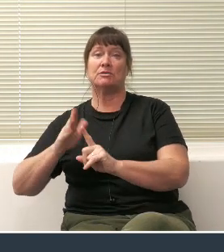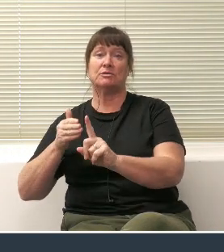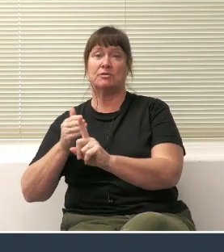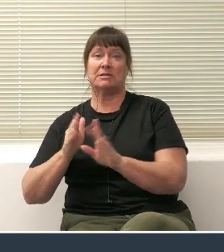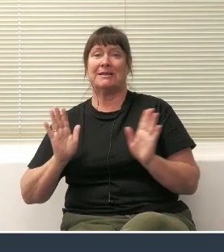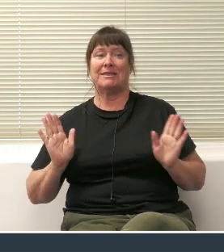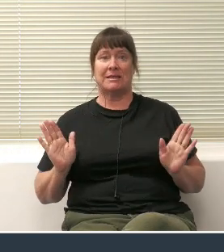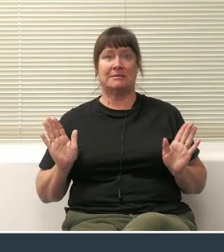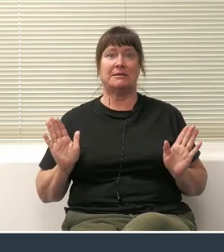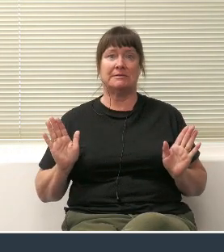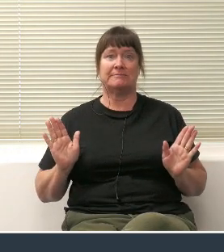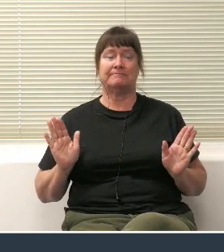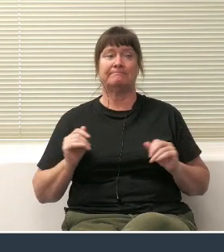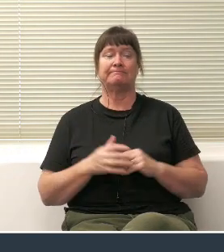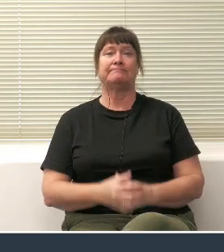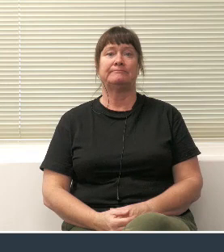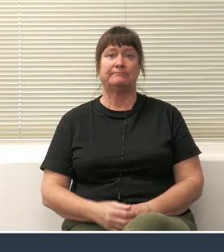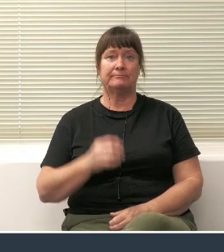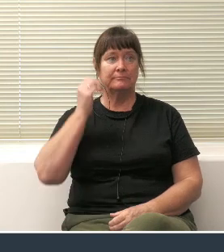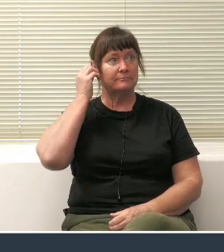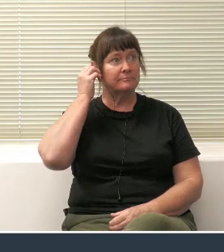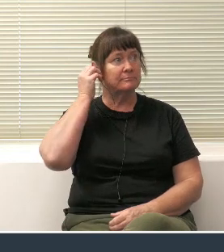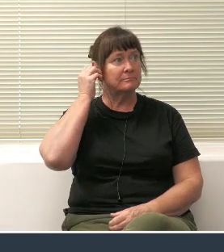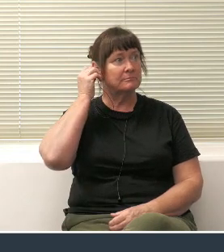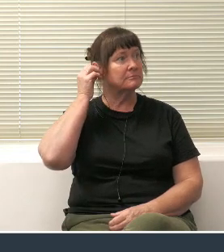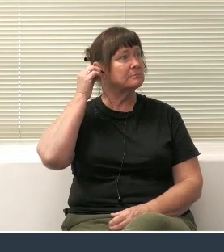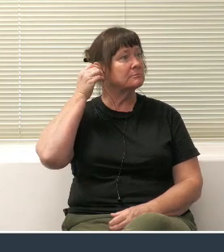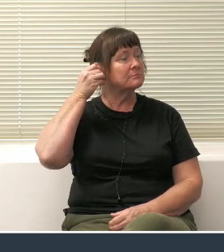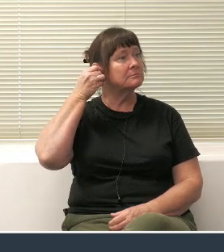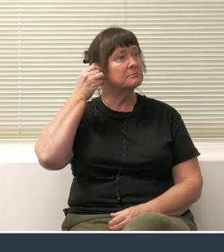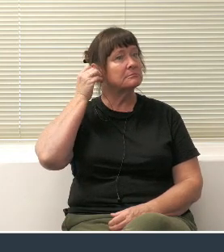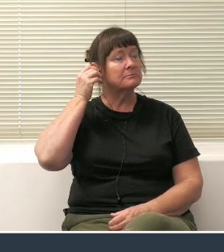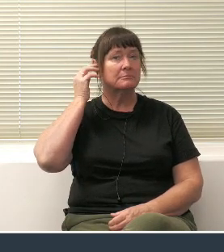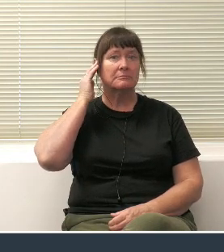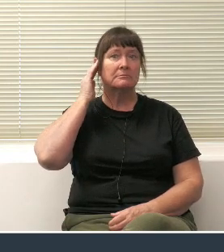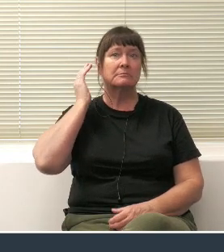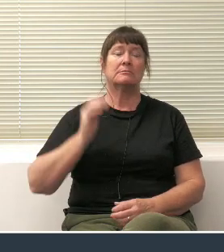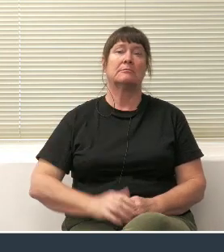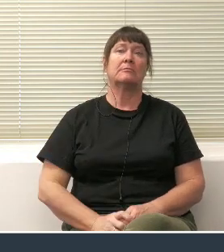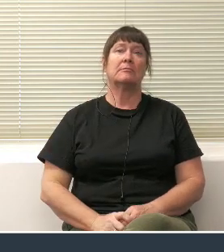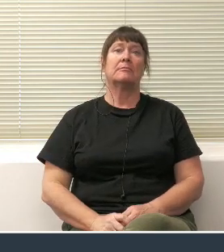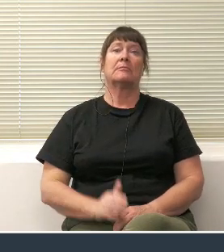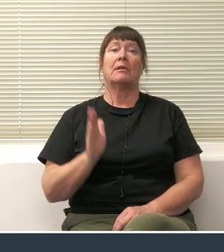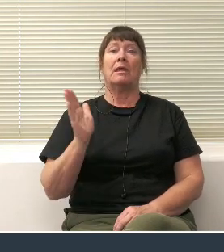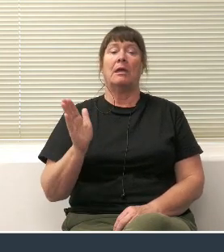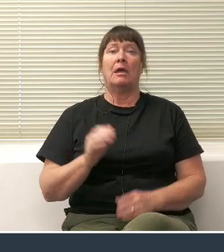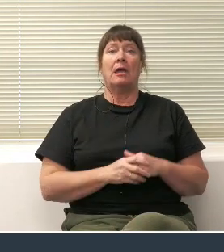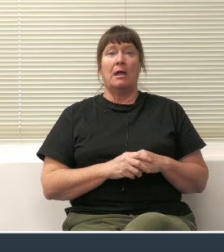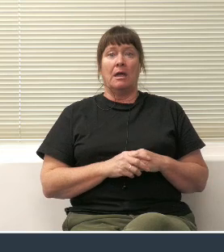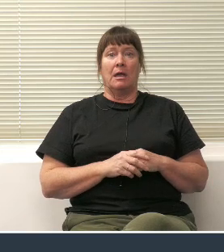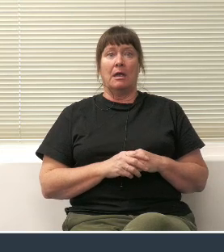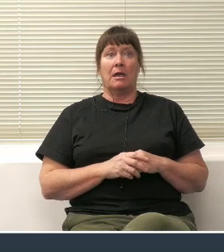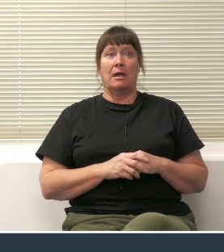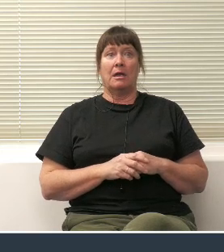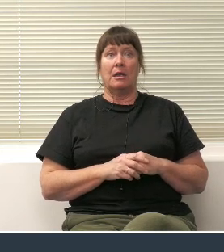That would be essentially what the money would be going to. Okay. Councillor Bogue. Yes, Madam Mayor, I came